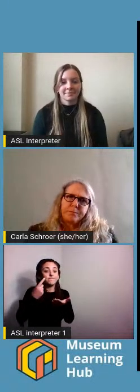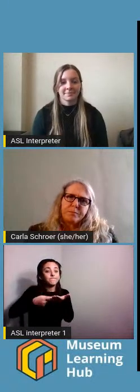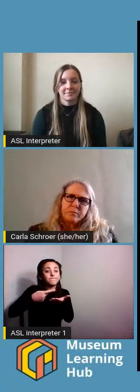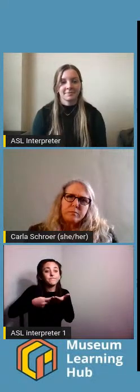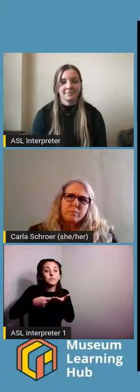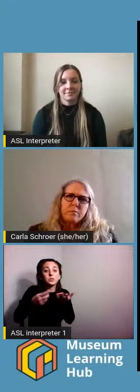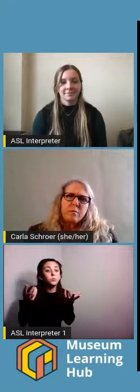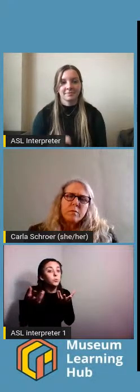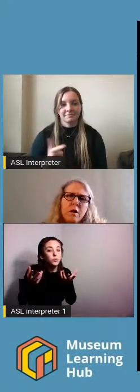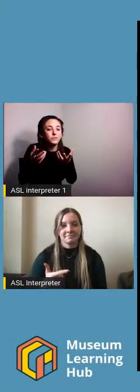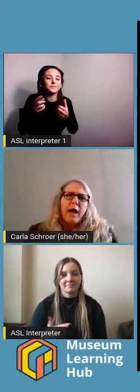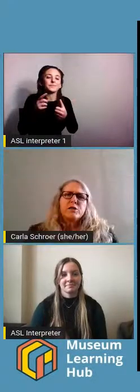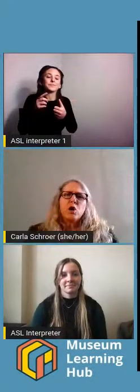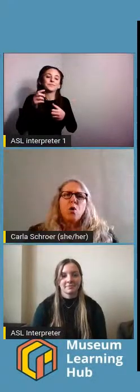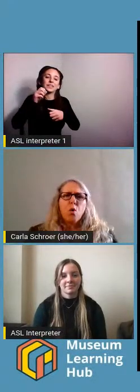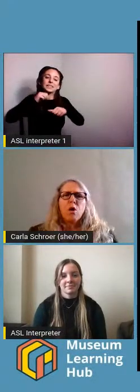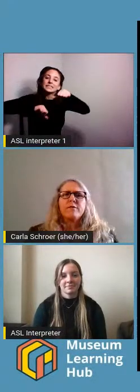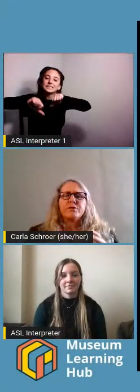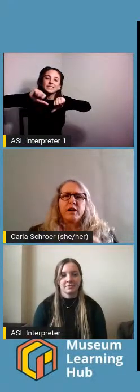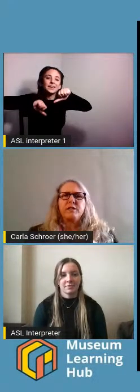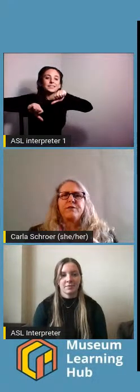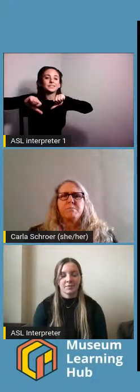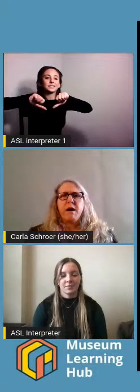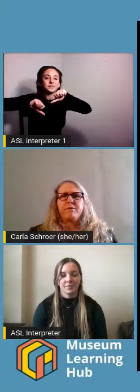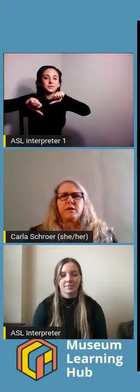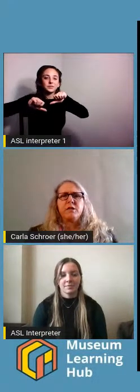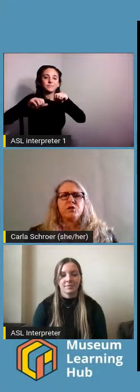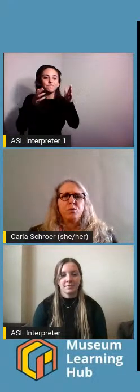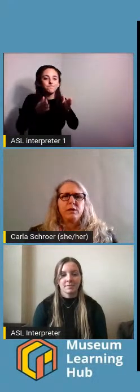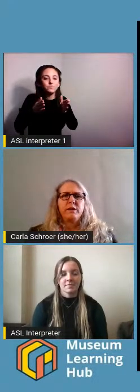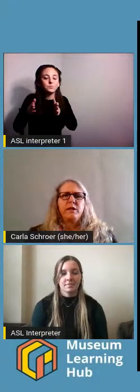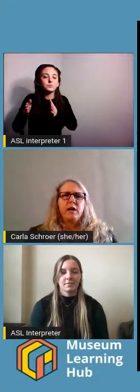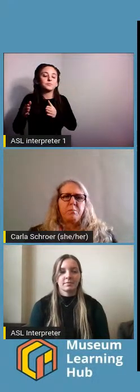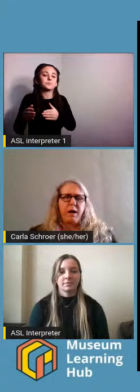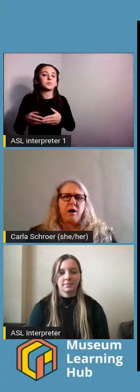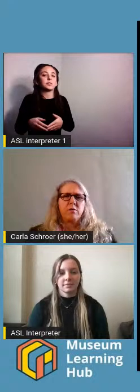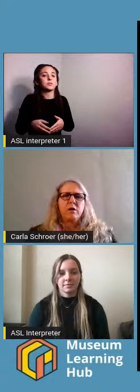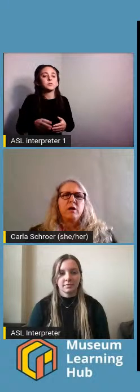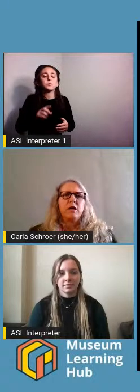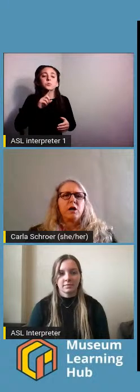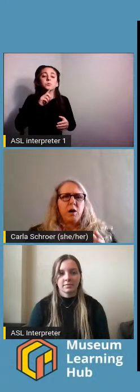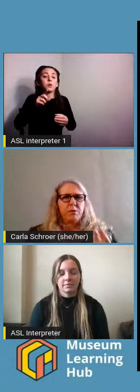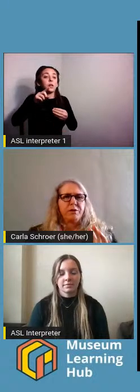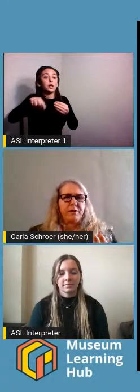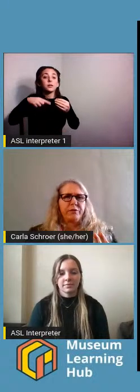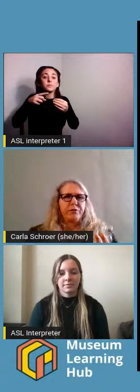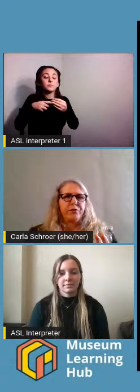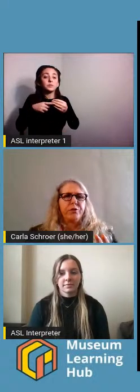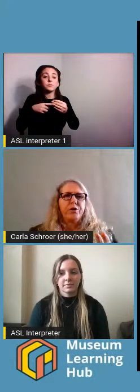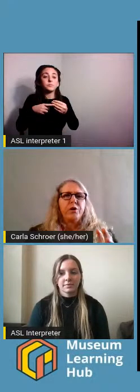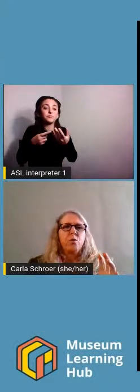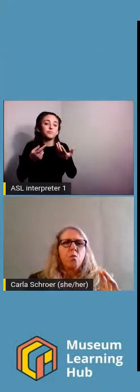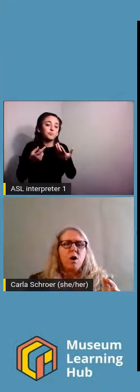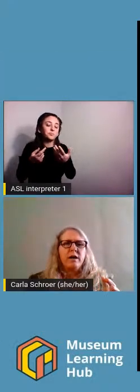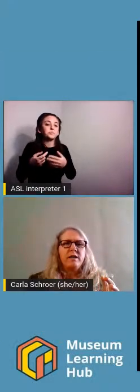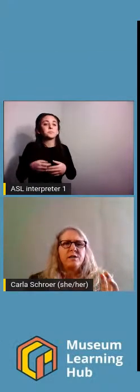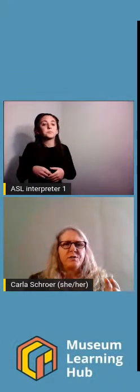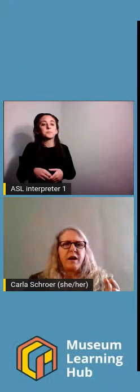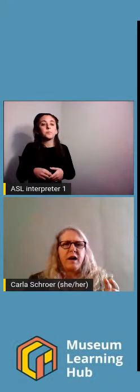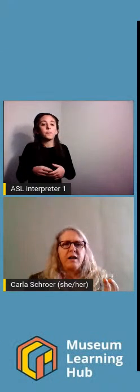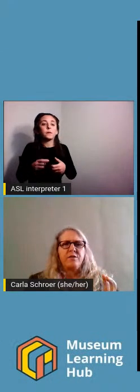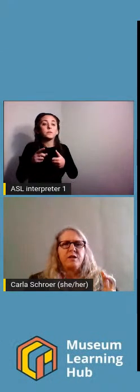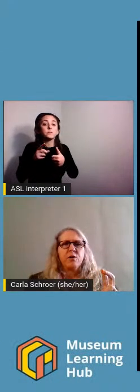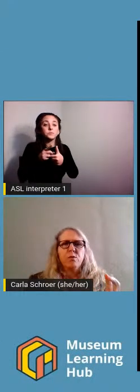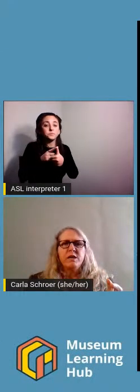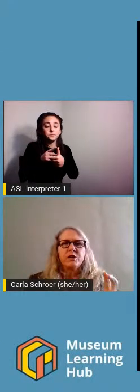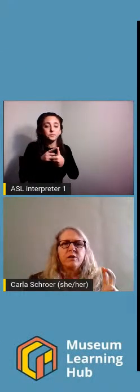moment. At its core, the scientific method is really about a couple of things. One